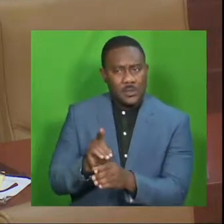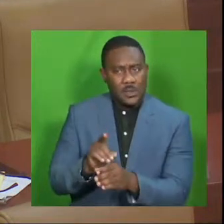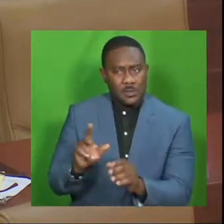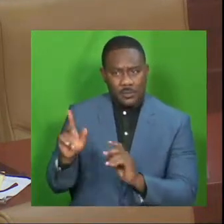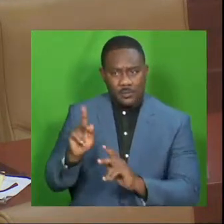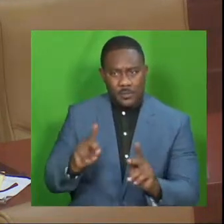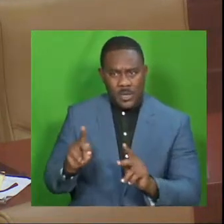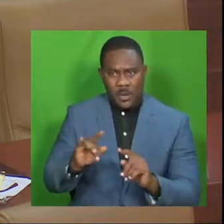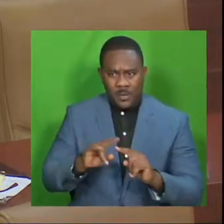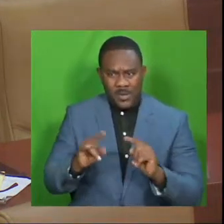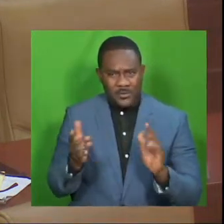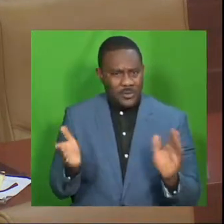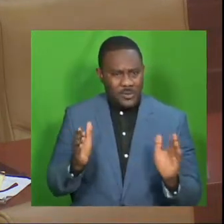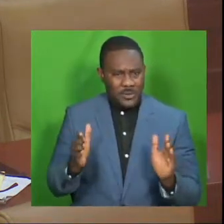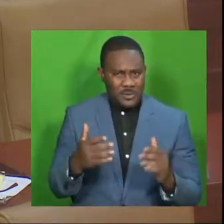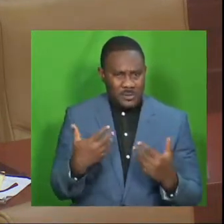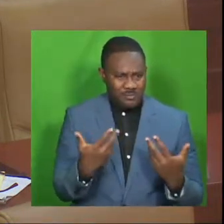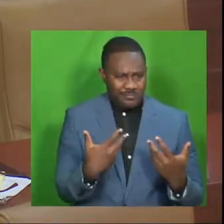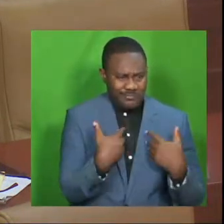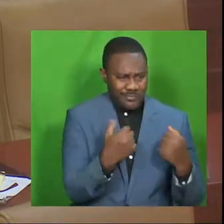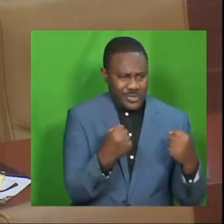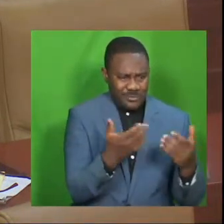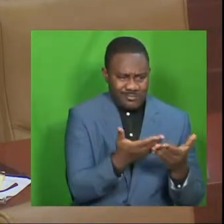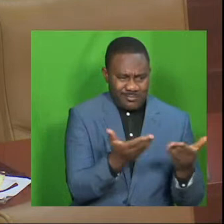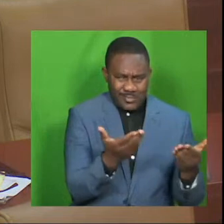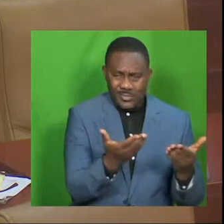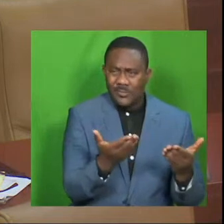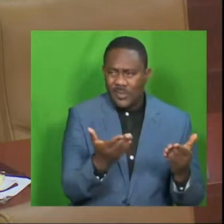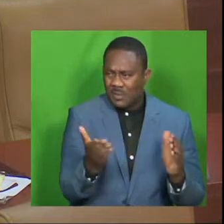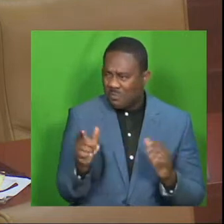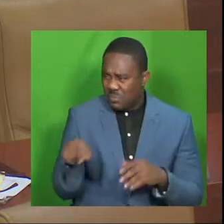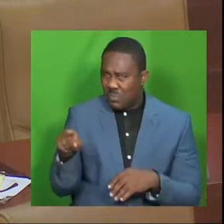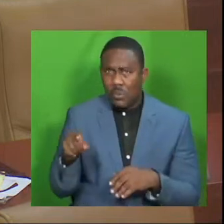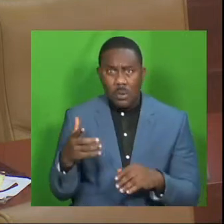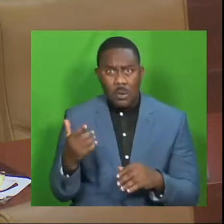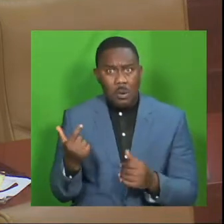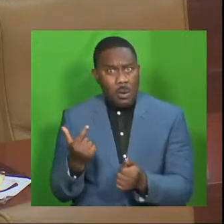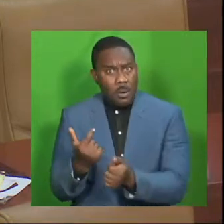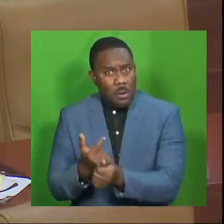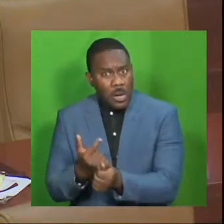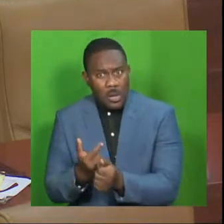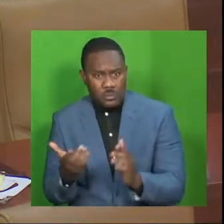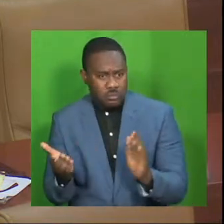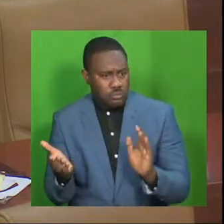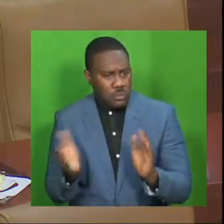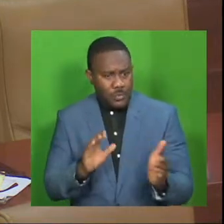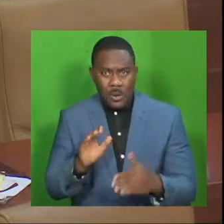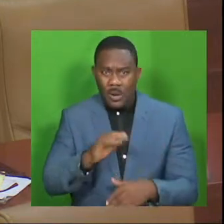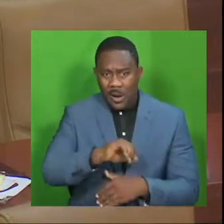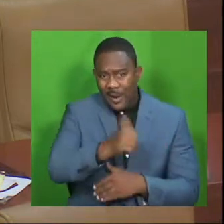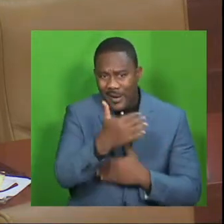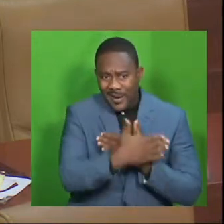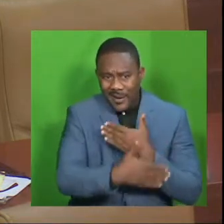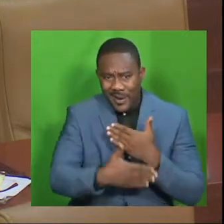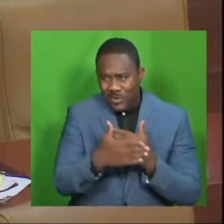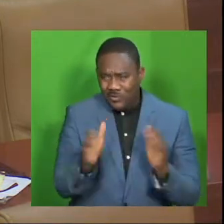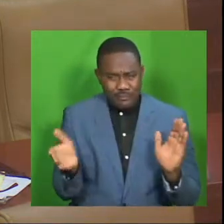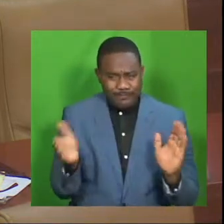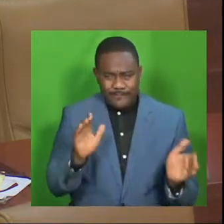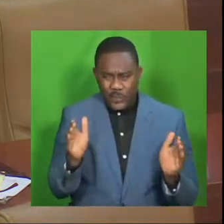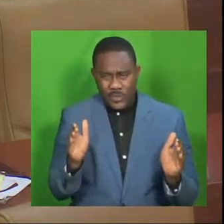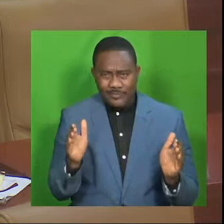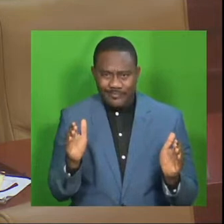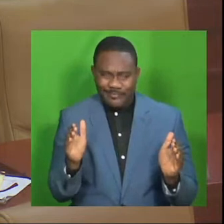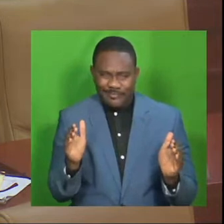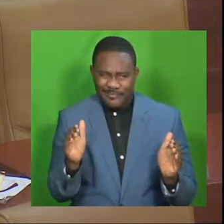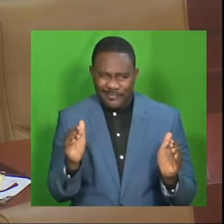at the gap between elsewhere, best practice, and where we are, we still have a big gap ahead of us. And I think